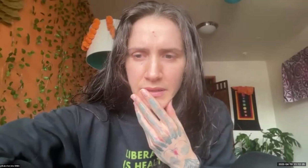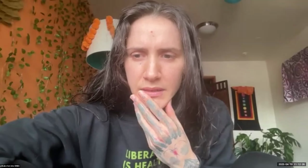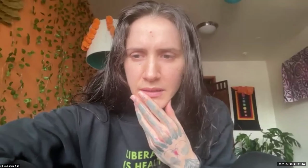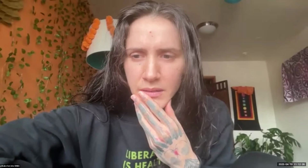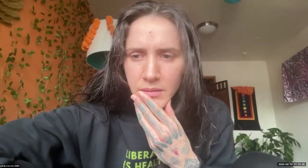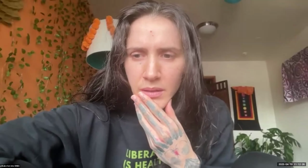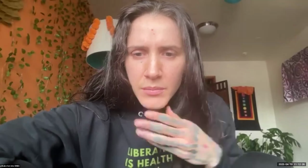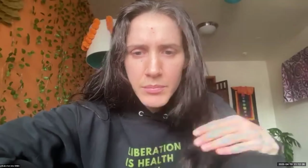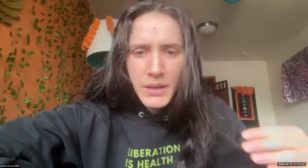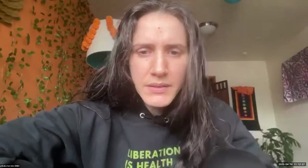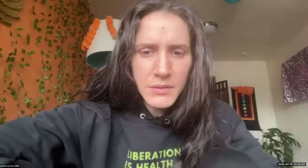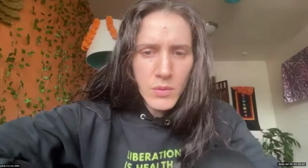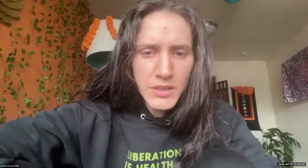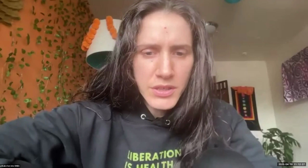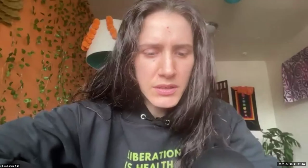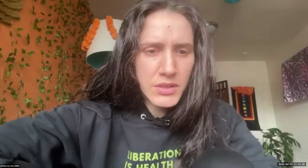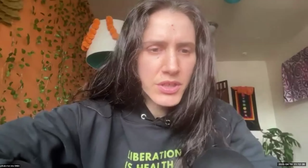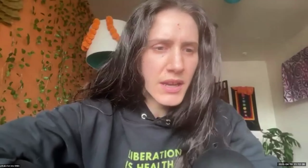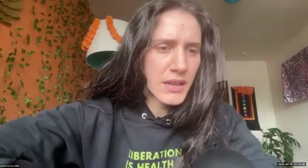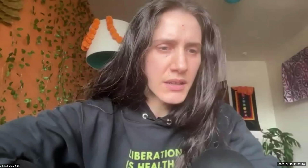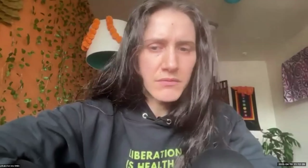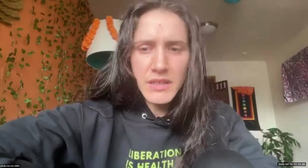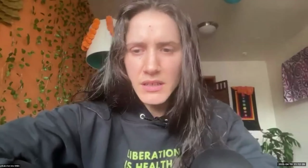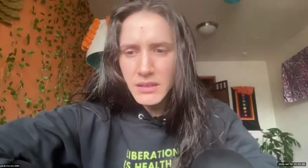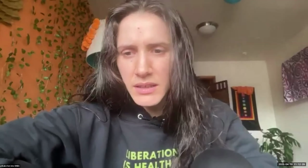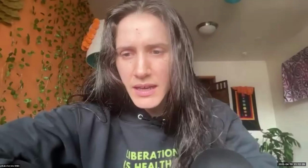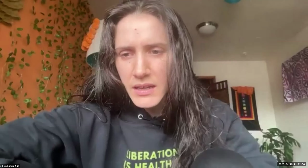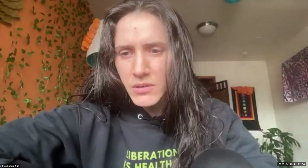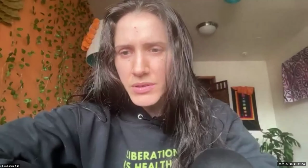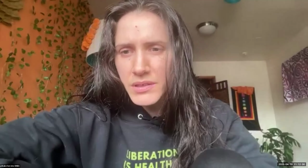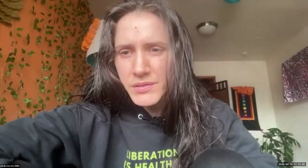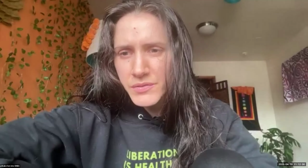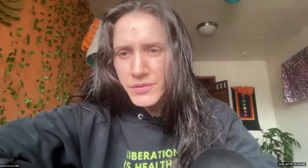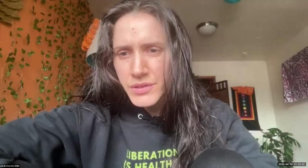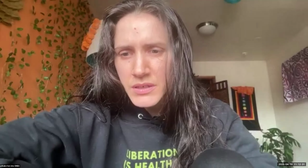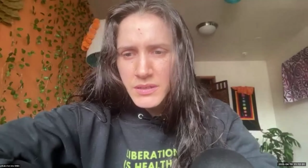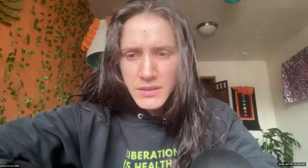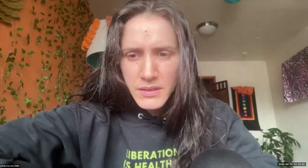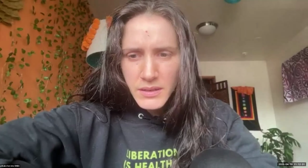And I'm gonna paste a question in the chat and read it aloud.